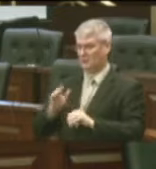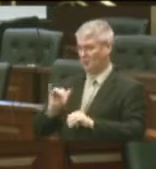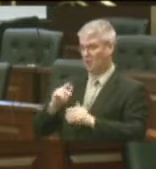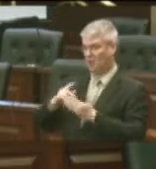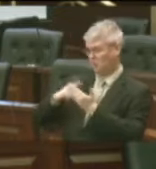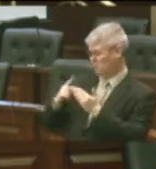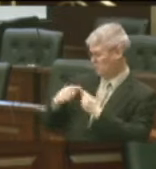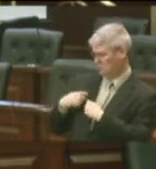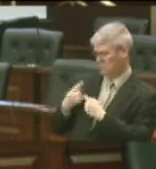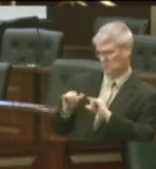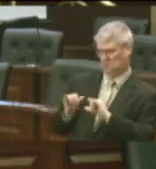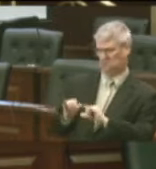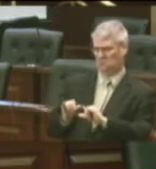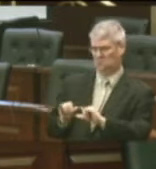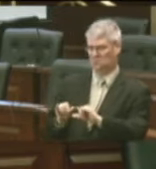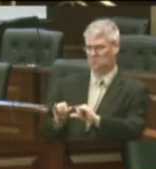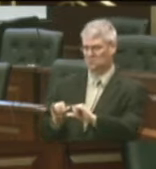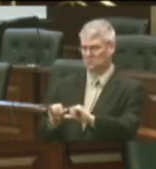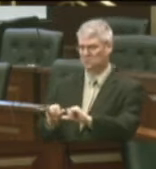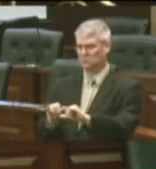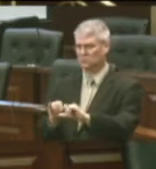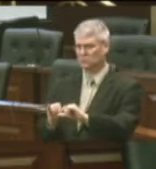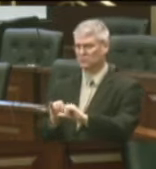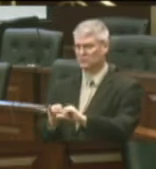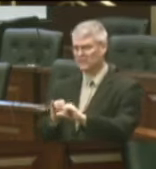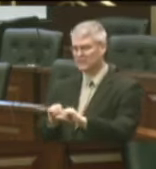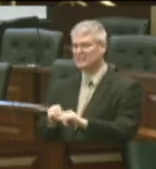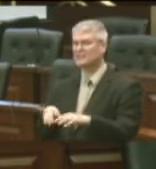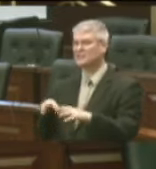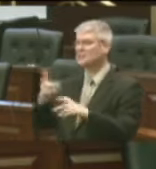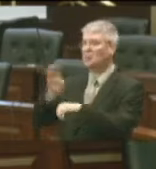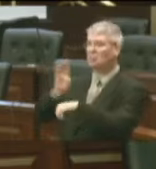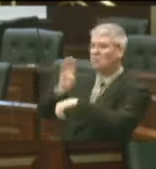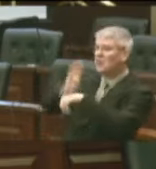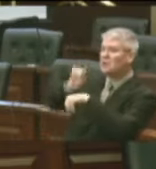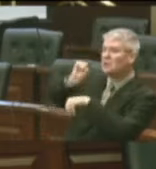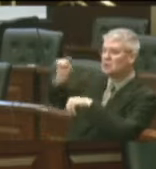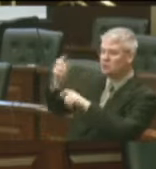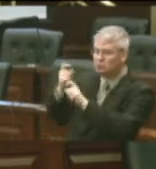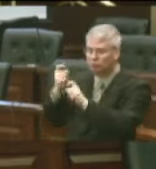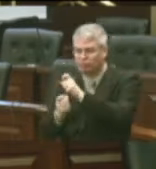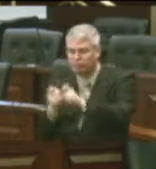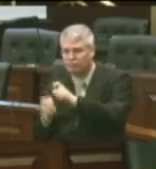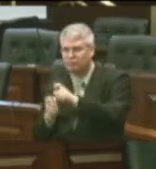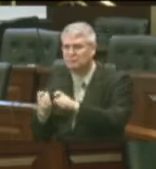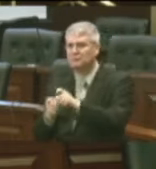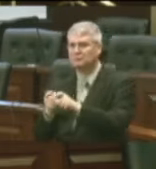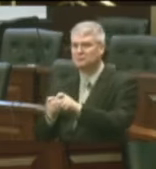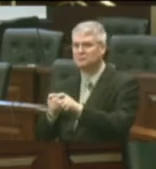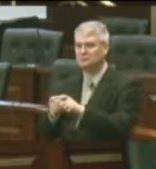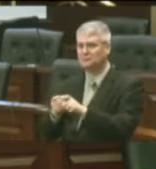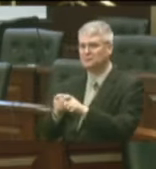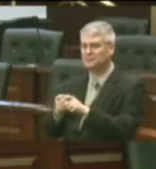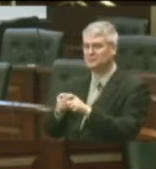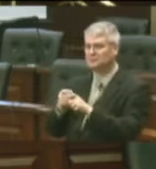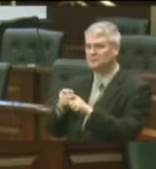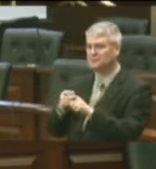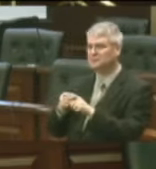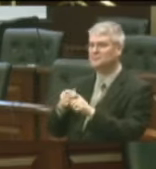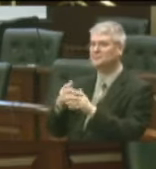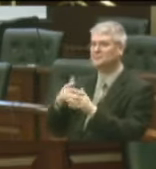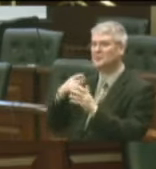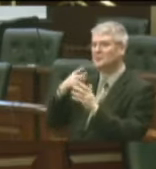gave to businesses, at that point in time, we're trying to plug holes that existed in the PPP program. We're trying to